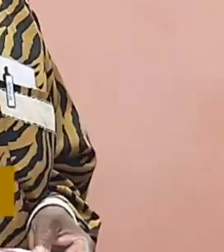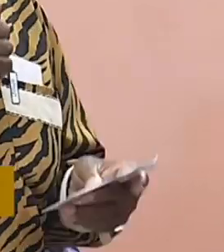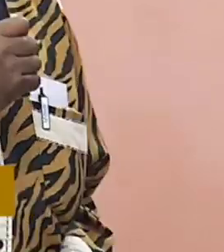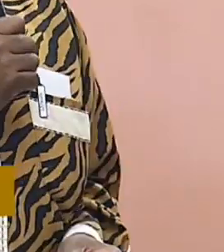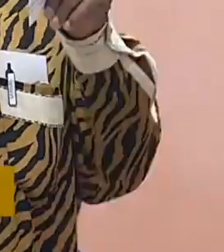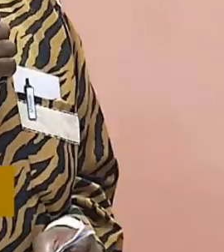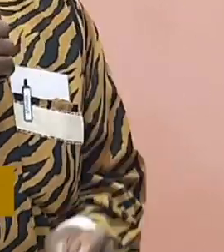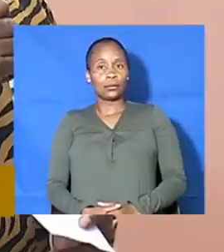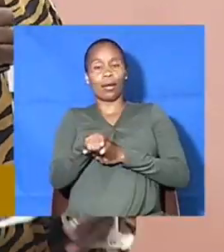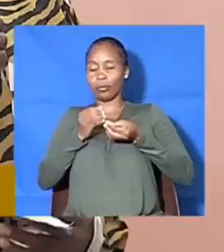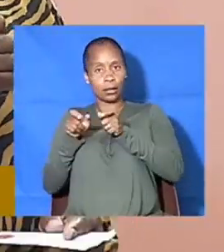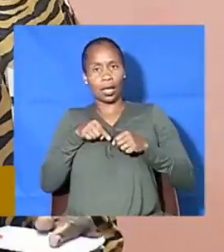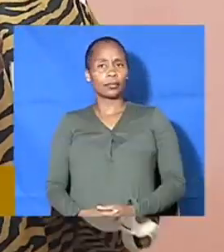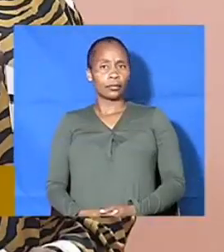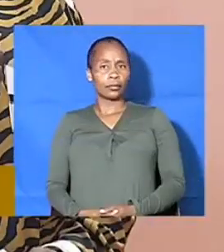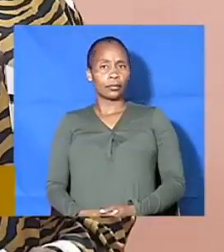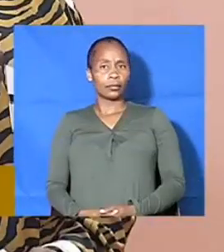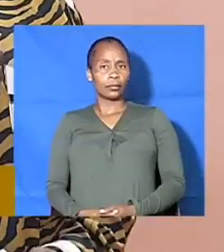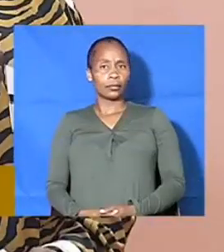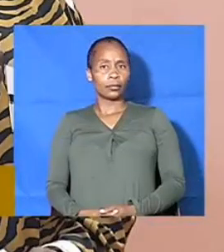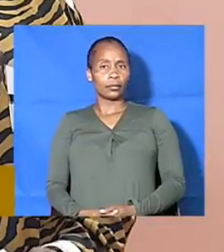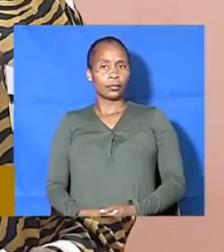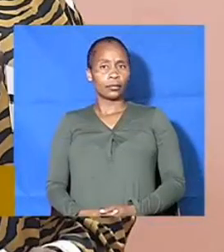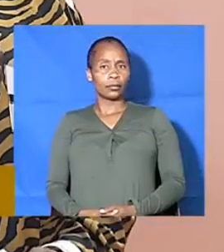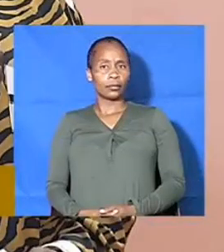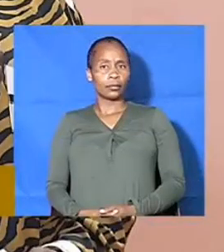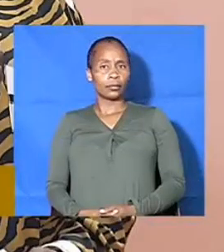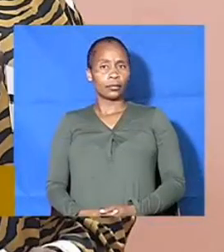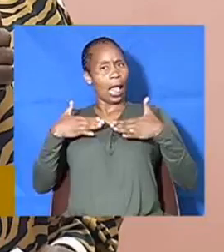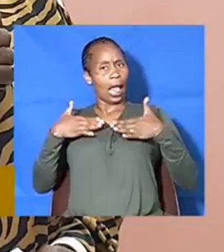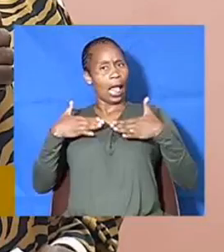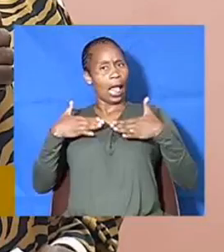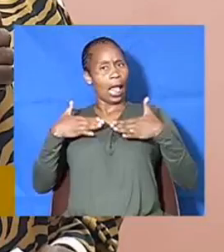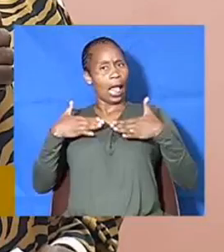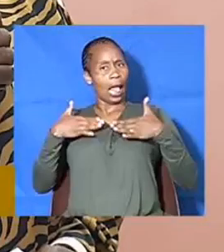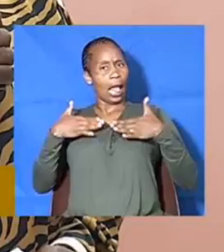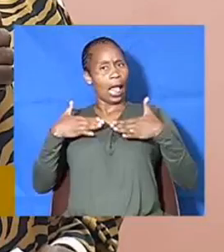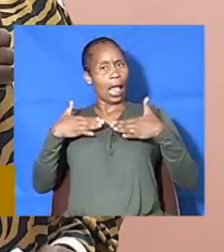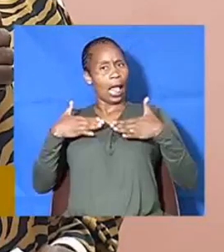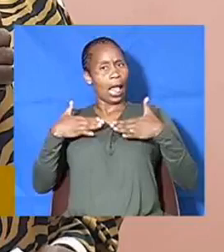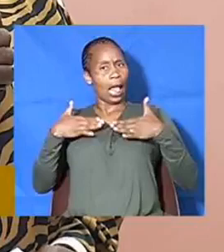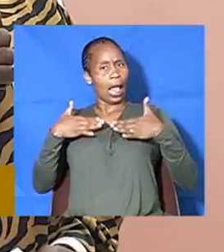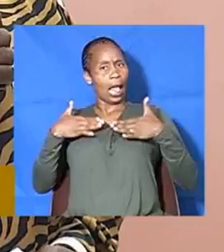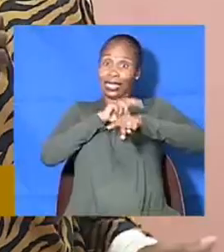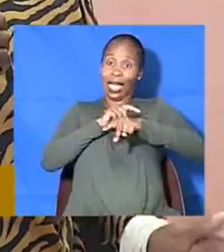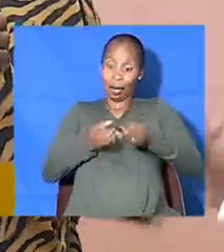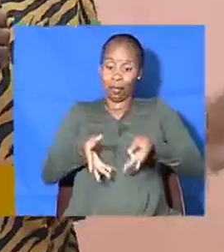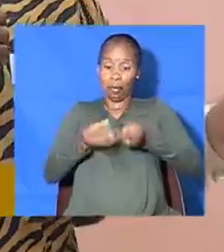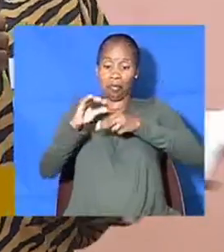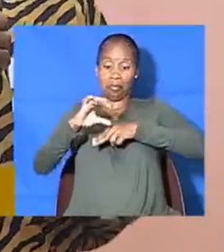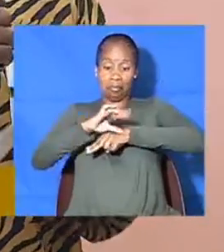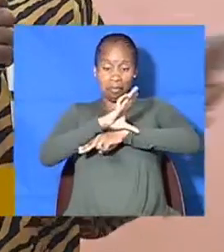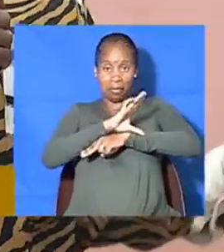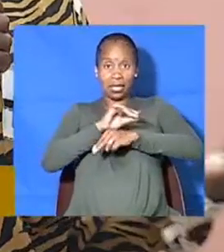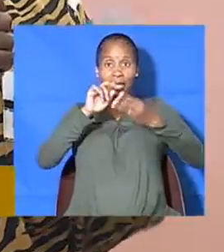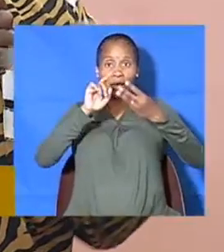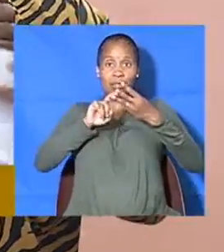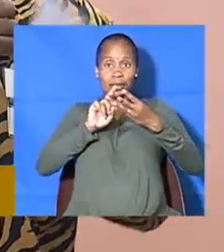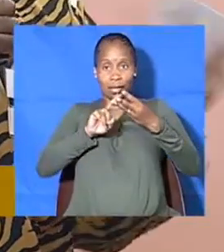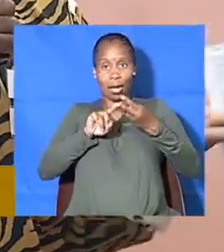so that you do not get residents of Gauteng for a small cough going to Steve